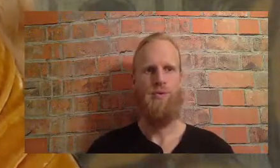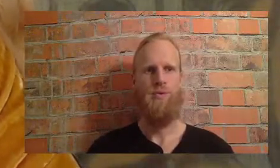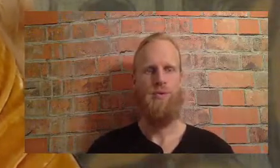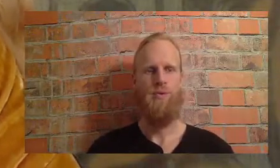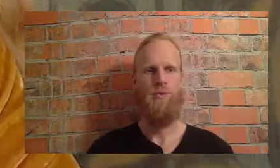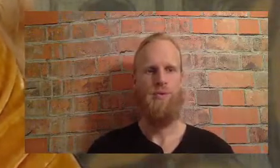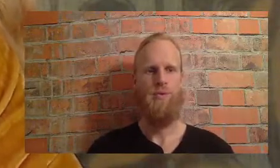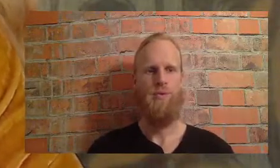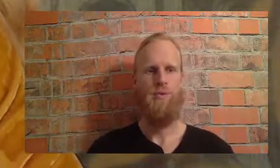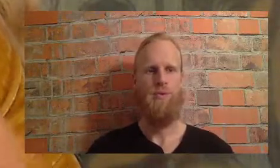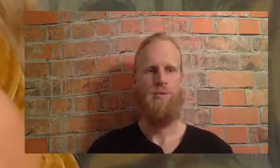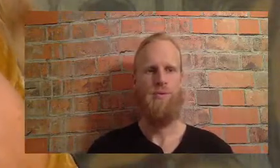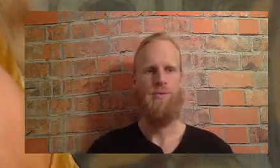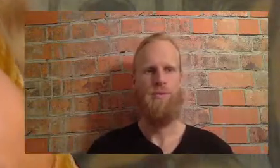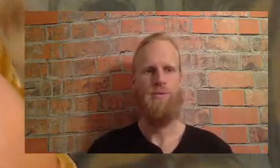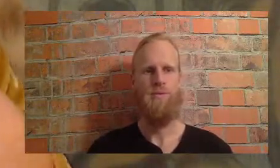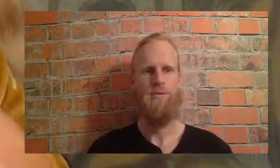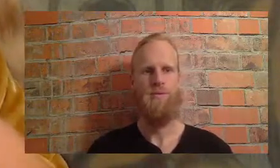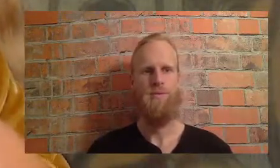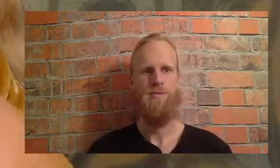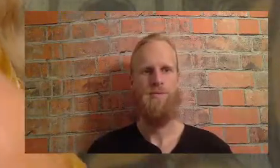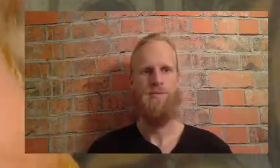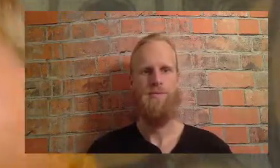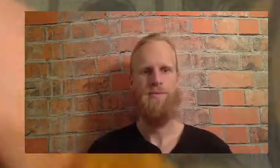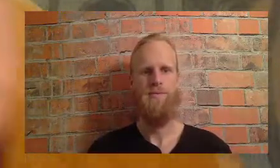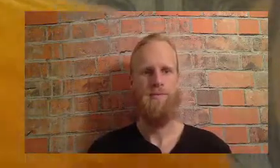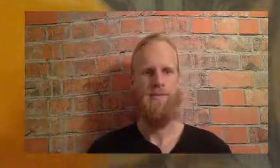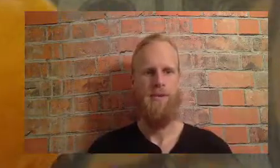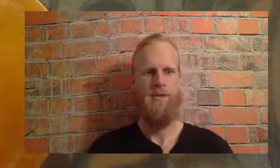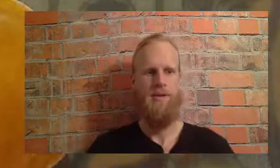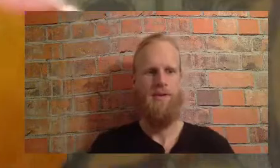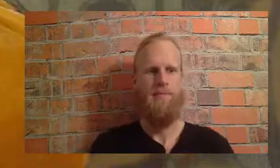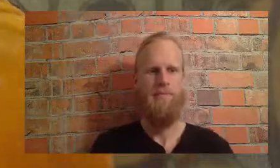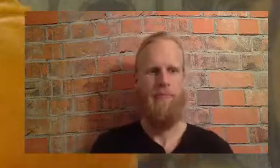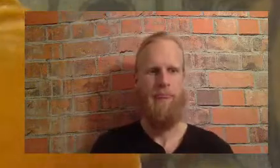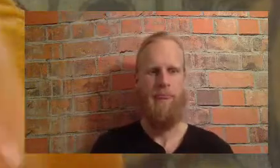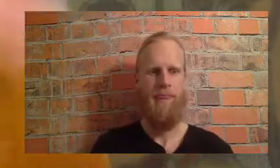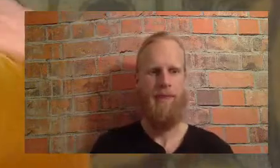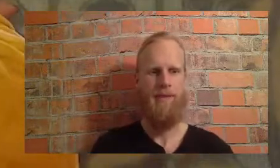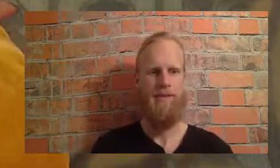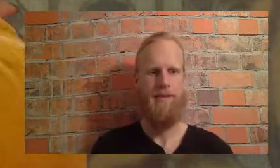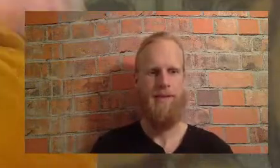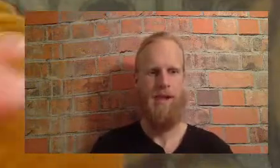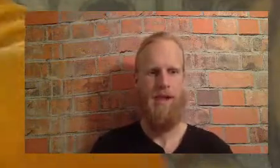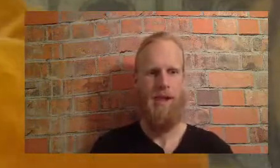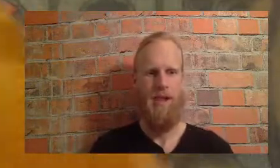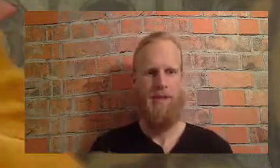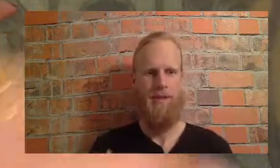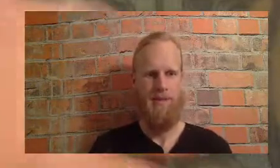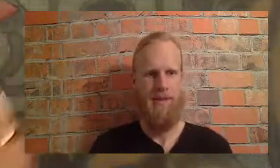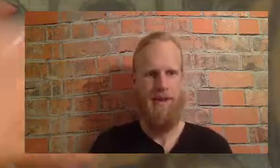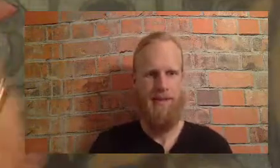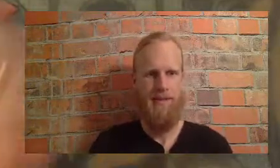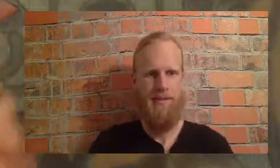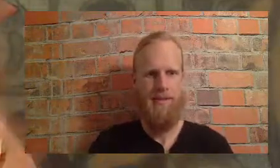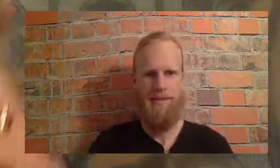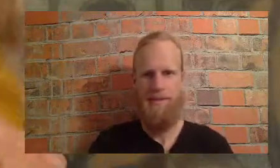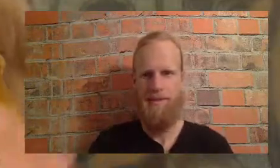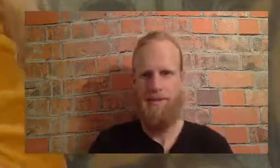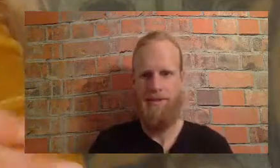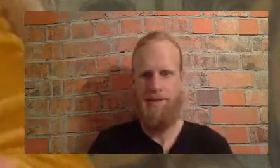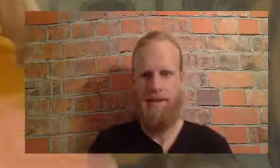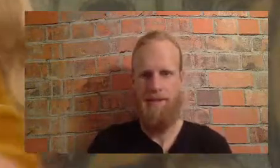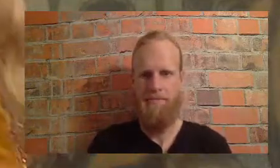All right, we're going to check in again. So just tapping all over the body. Tell yourself some